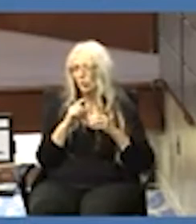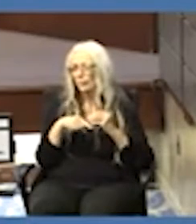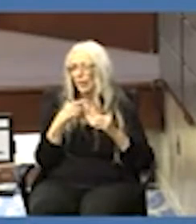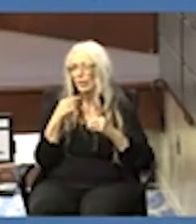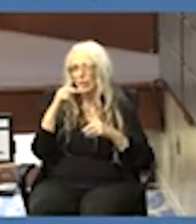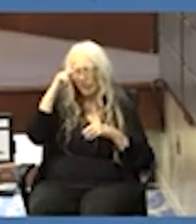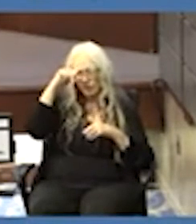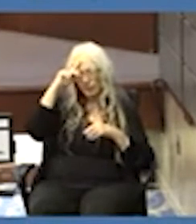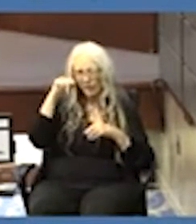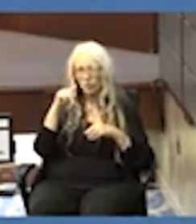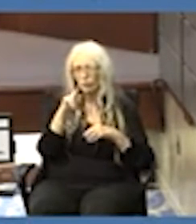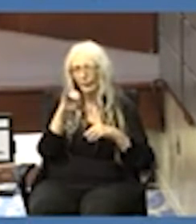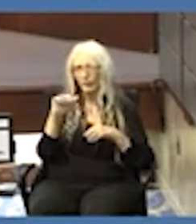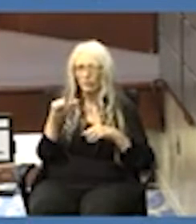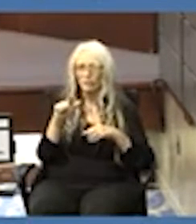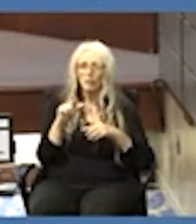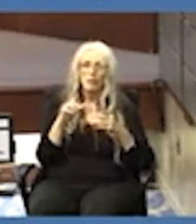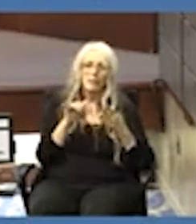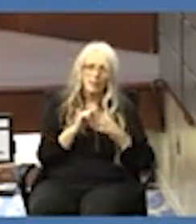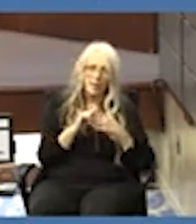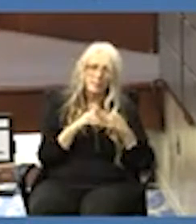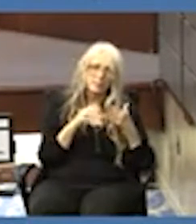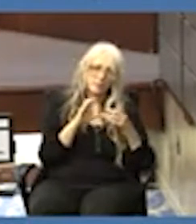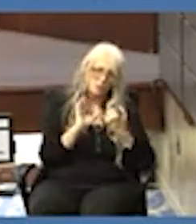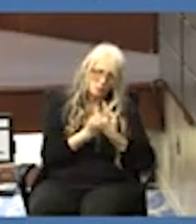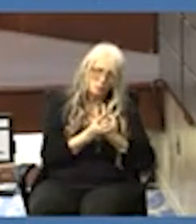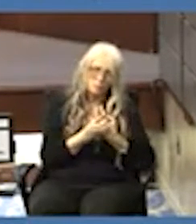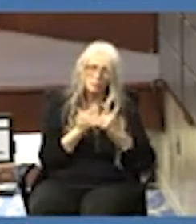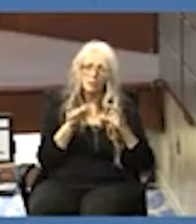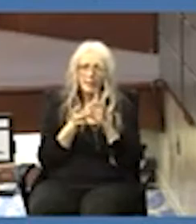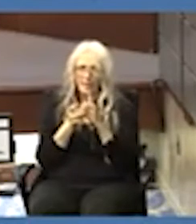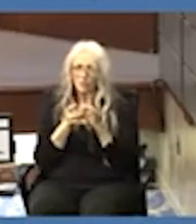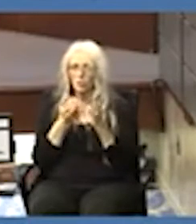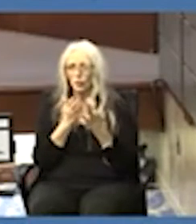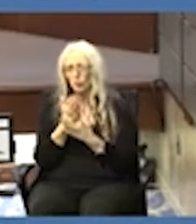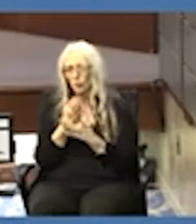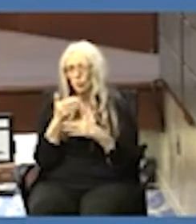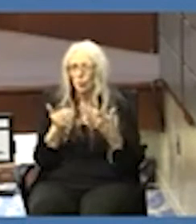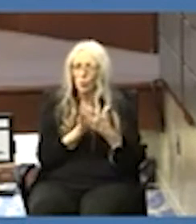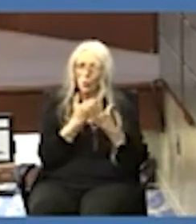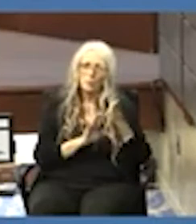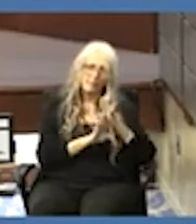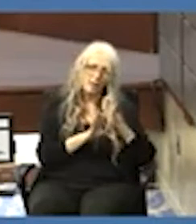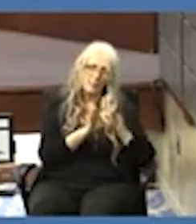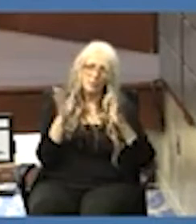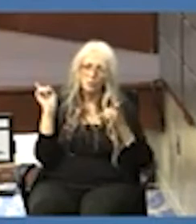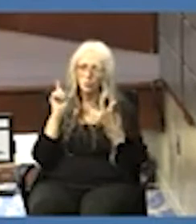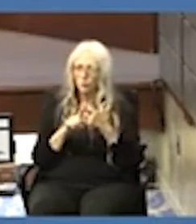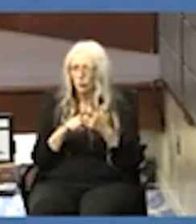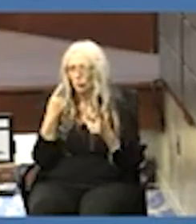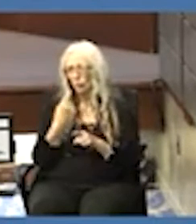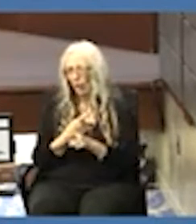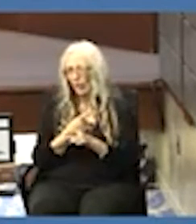Hispanic Heritage Trail element that's going to provide a cultural trail connection through the new development into the rec